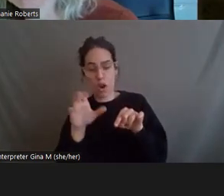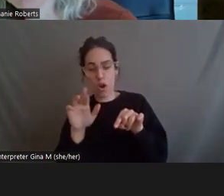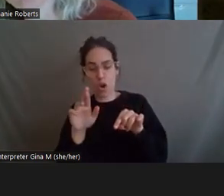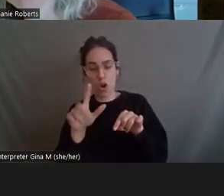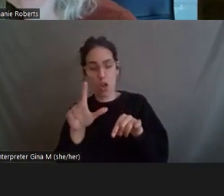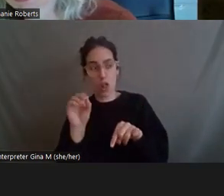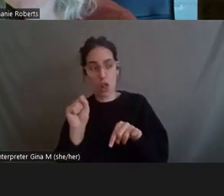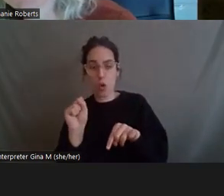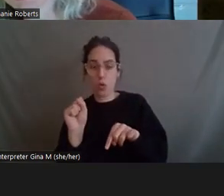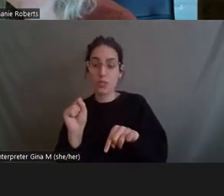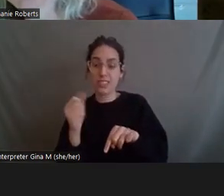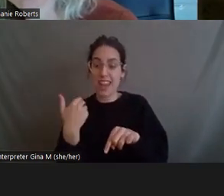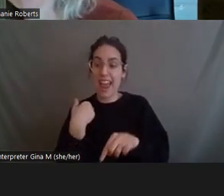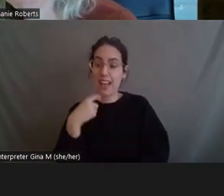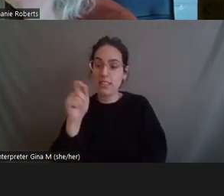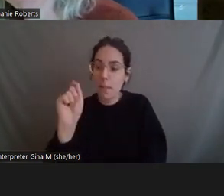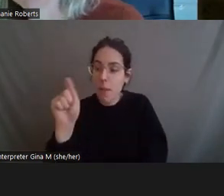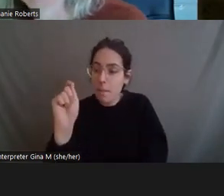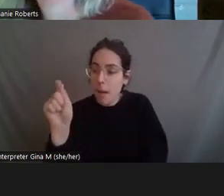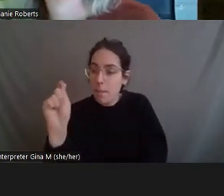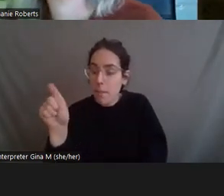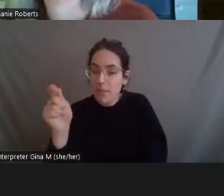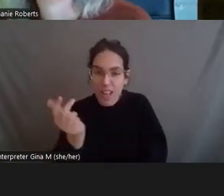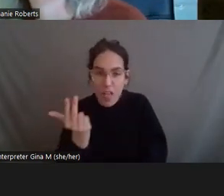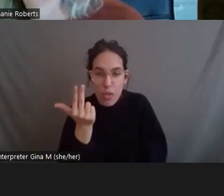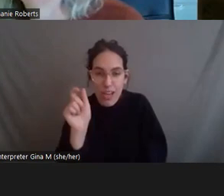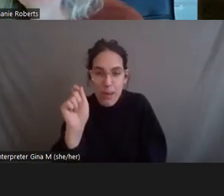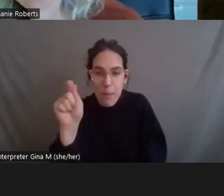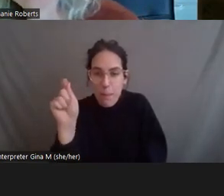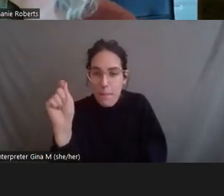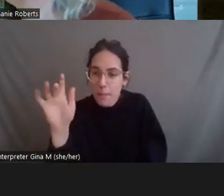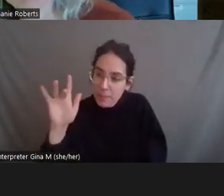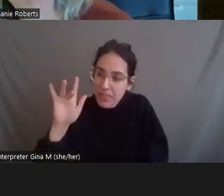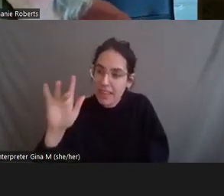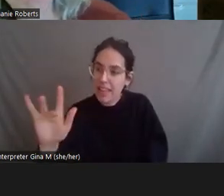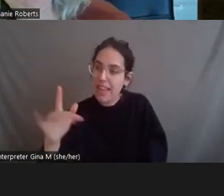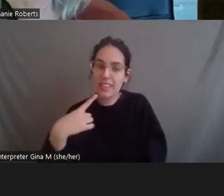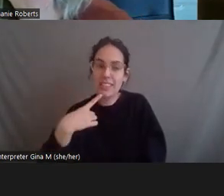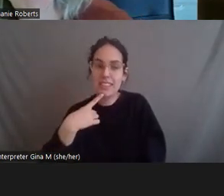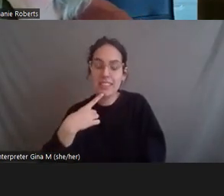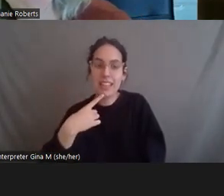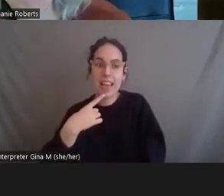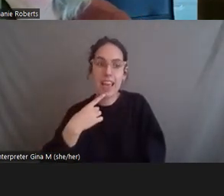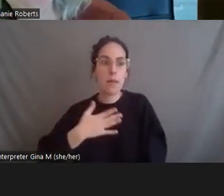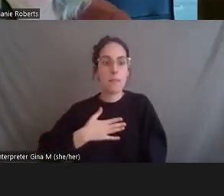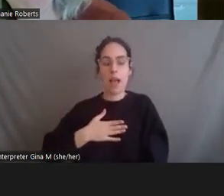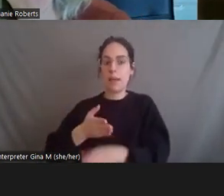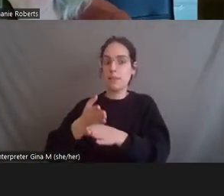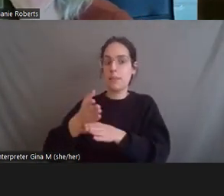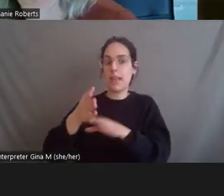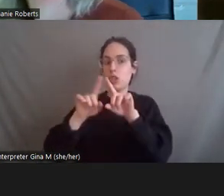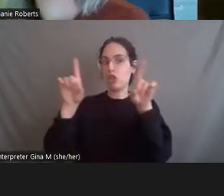click the three little dots, and then you can pin him as your major screen. Okay. Well, I'm trying to,